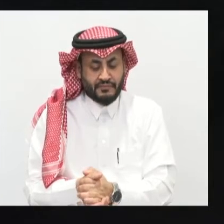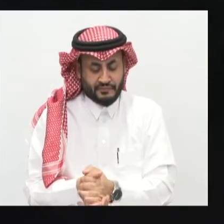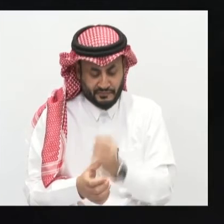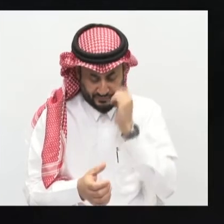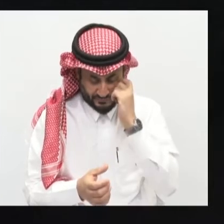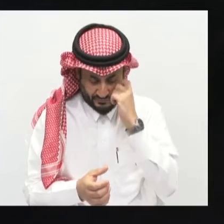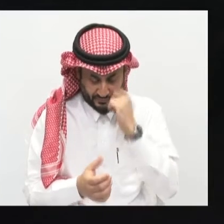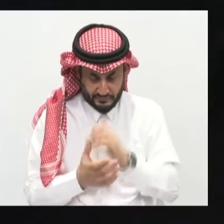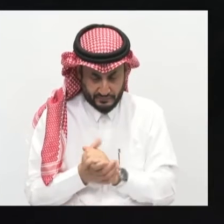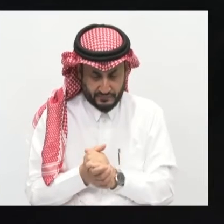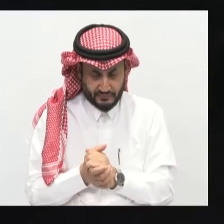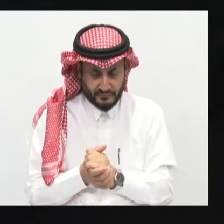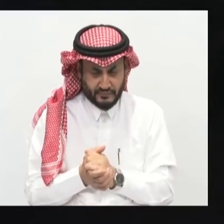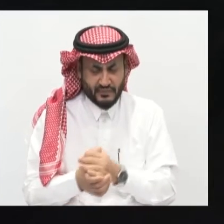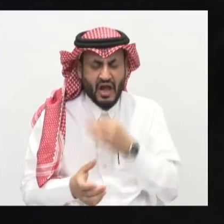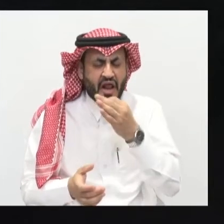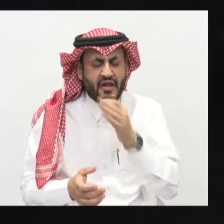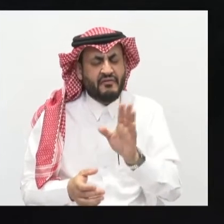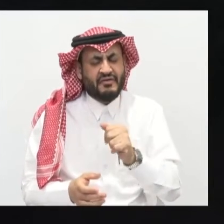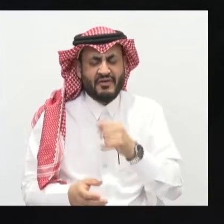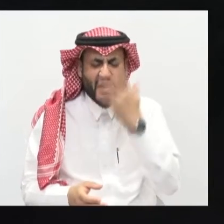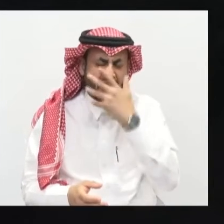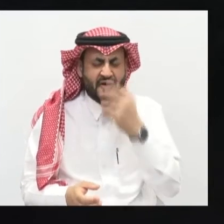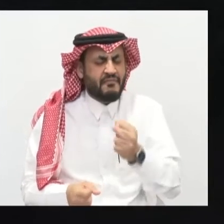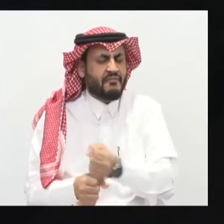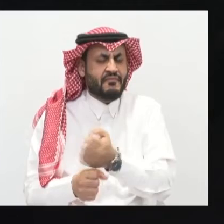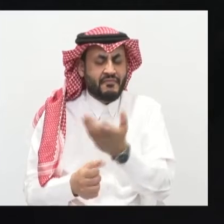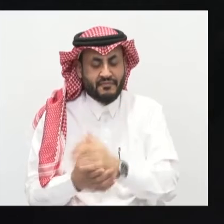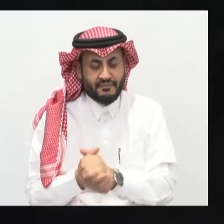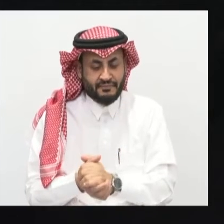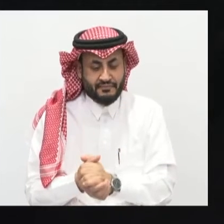maybe your friend doesn't want to talk. They're just not feeling well. What can you do?